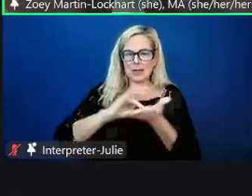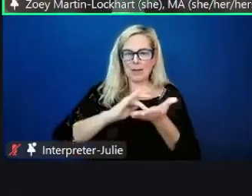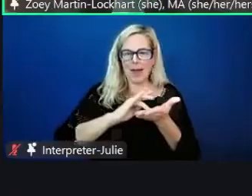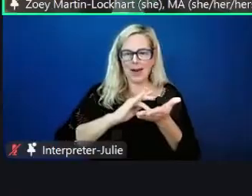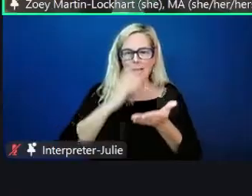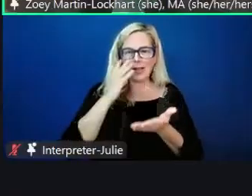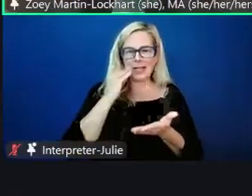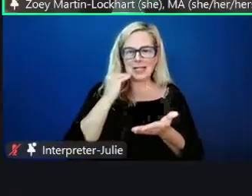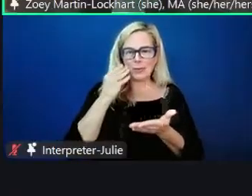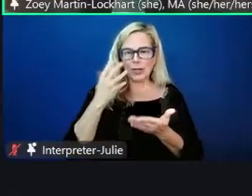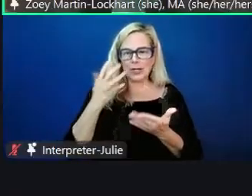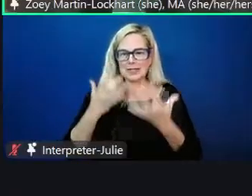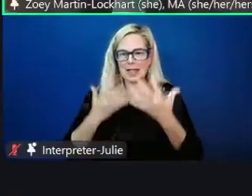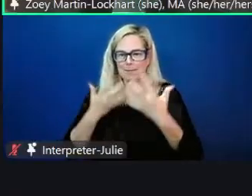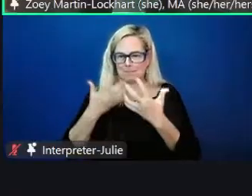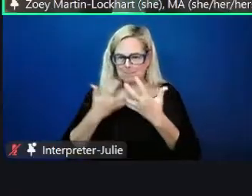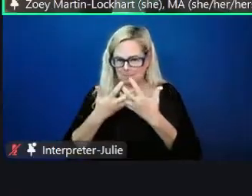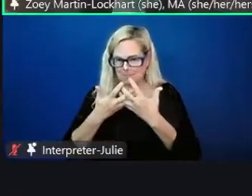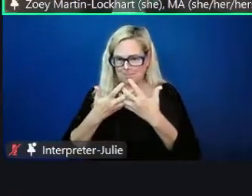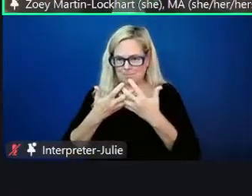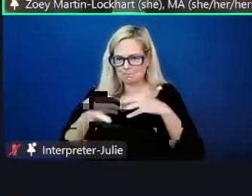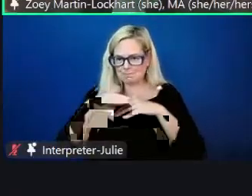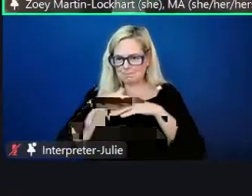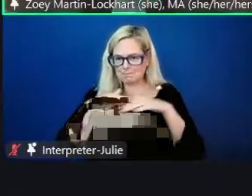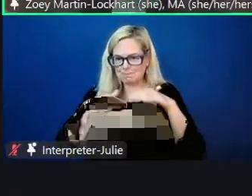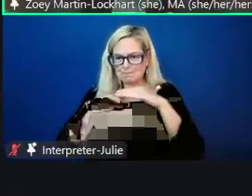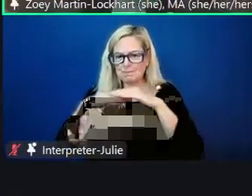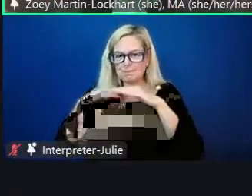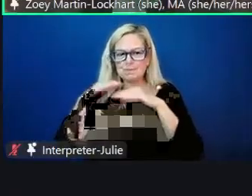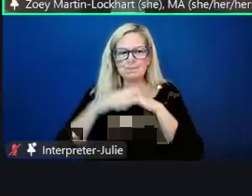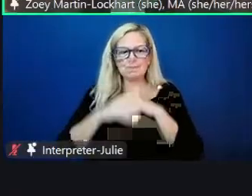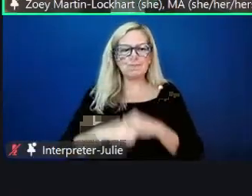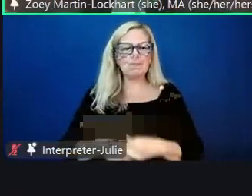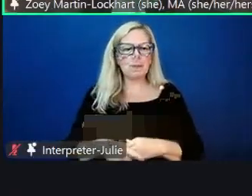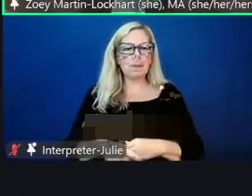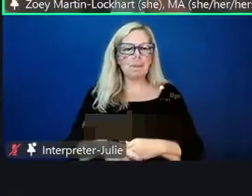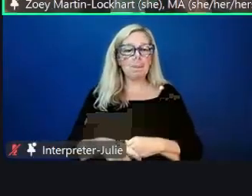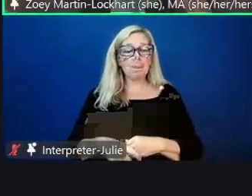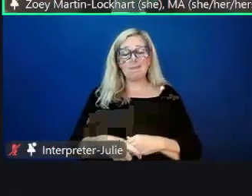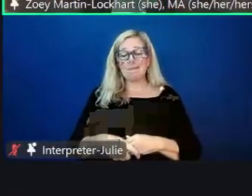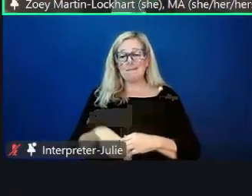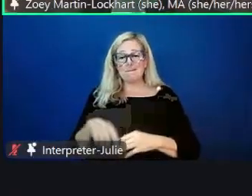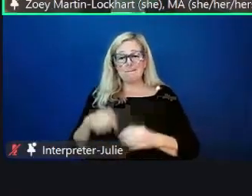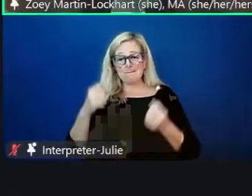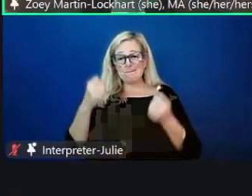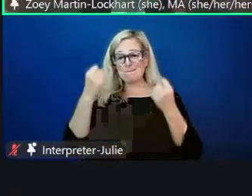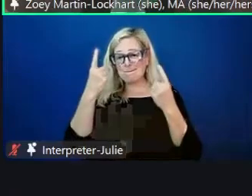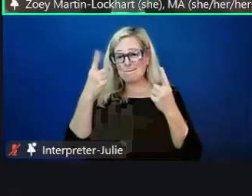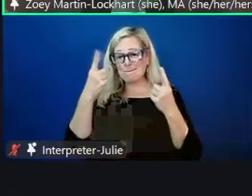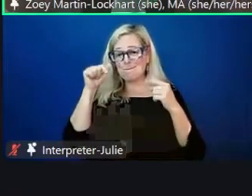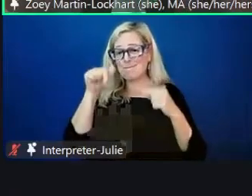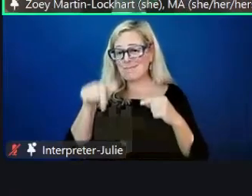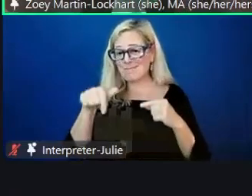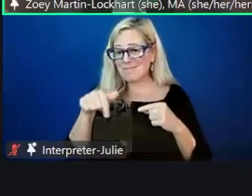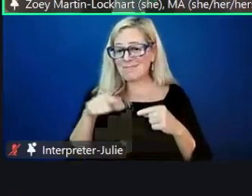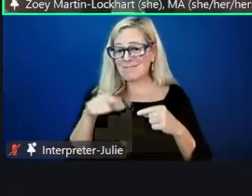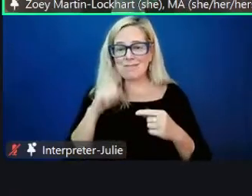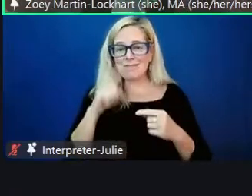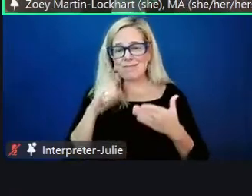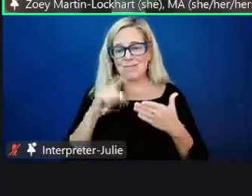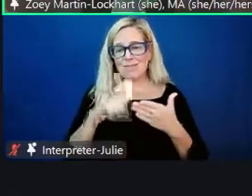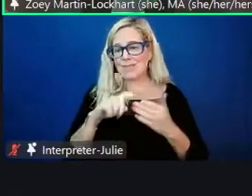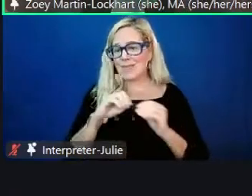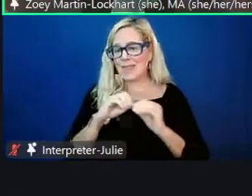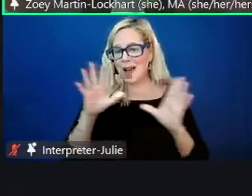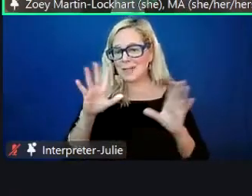begets belonging. This hybridity is visible in casual interactions and in events groups organized, which frequently